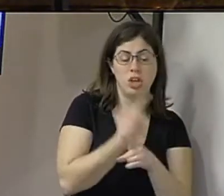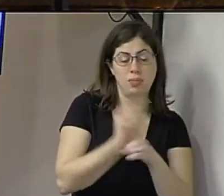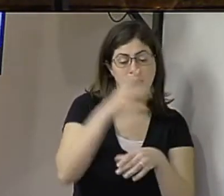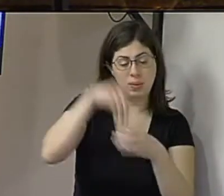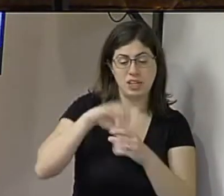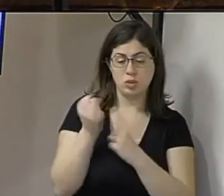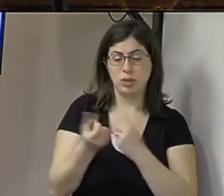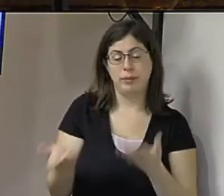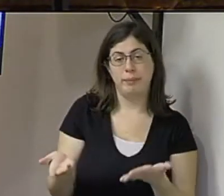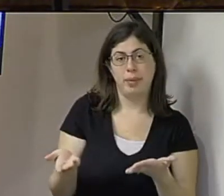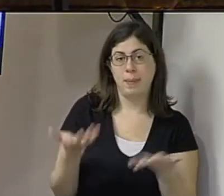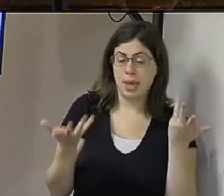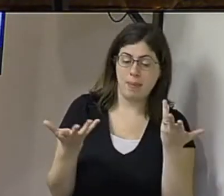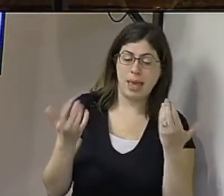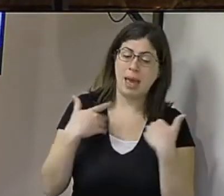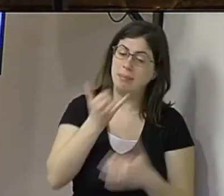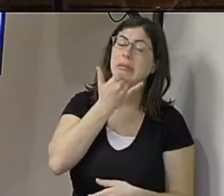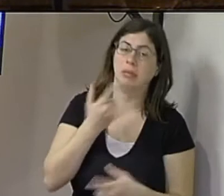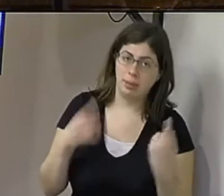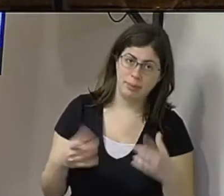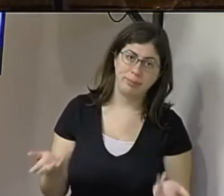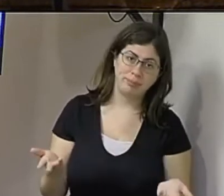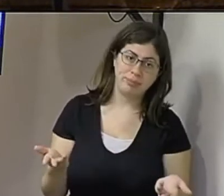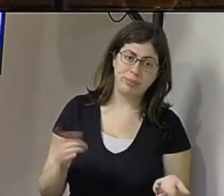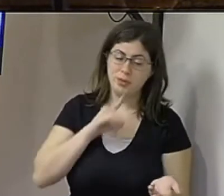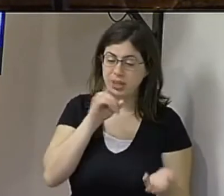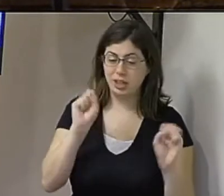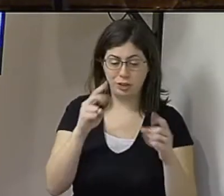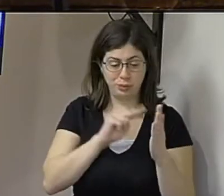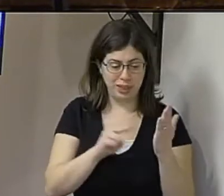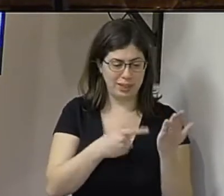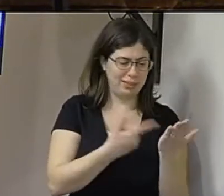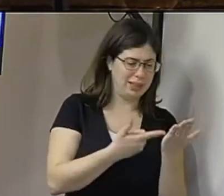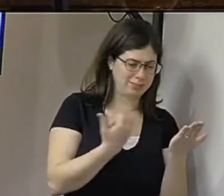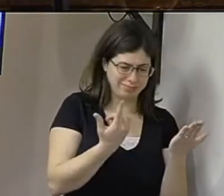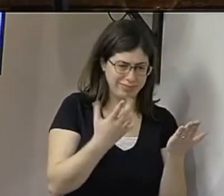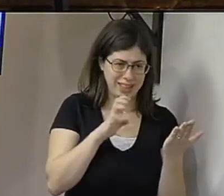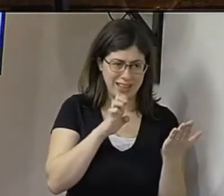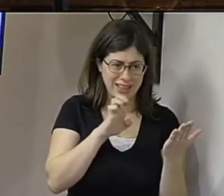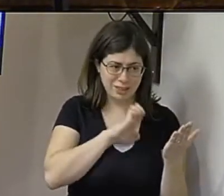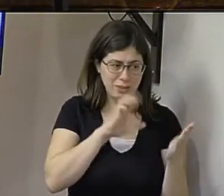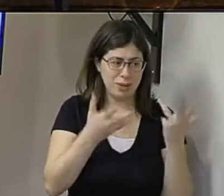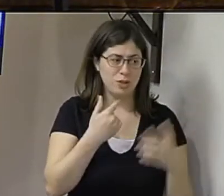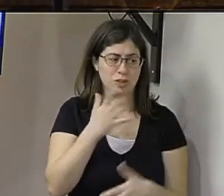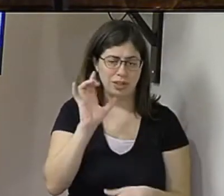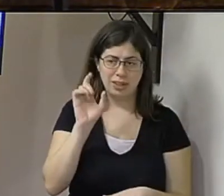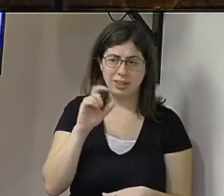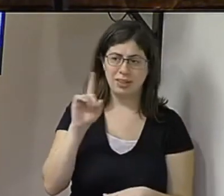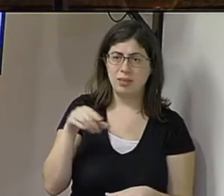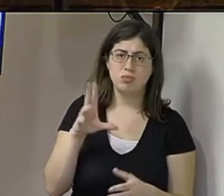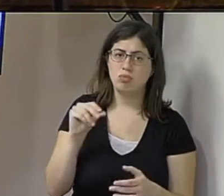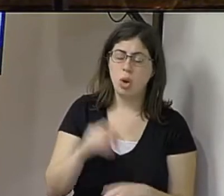in some situations and you might make some mistakes. You know, honestly, I could read it one way and I could say, you know what, Esther probably should have just said, no, I'm not going to do